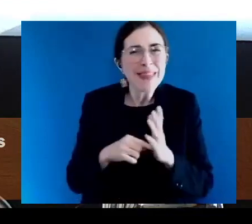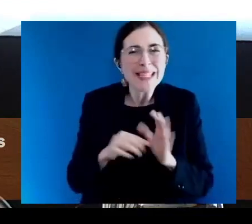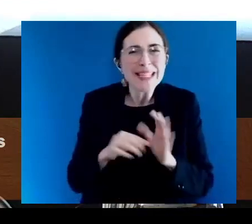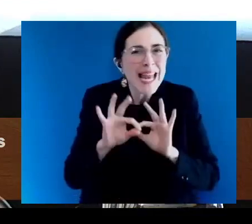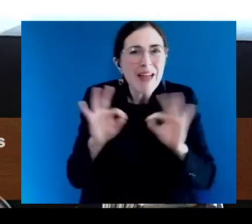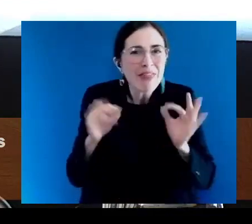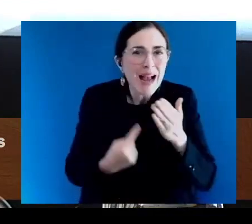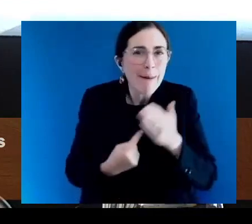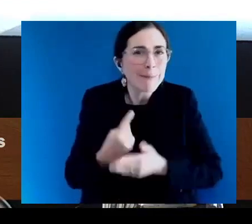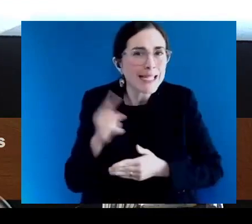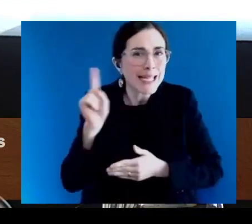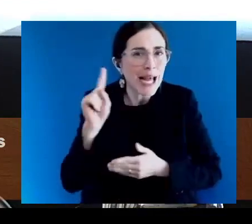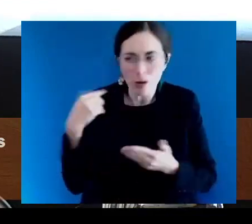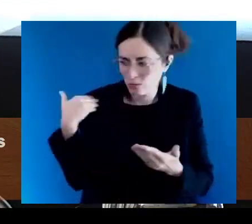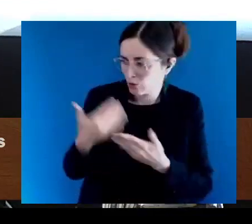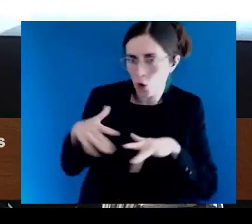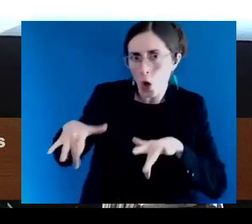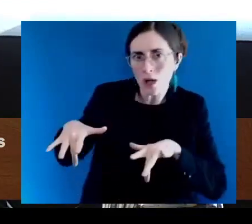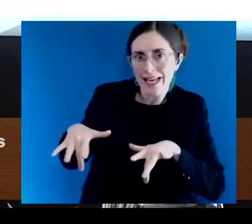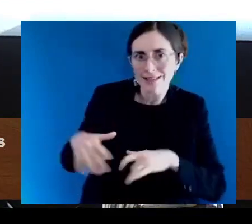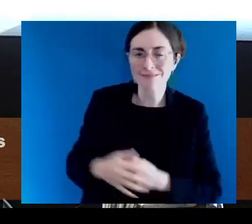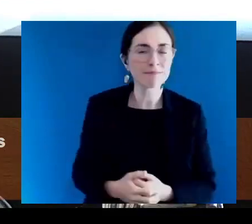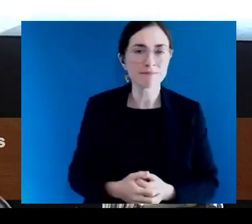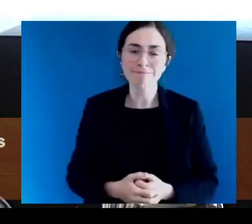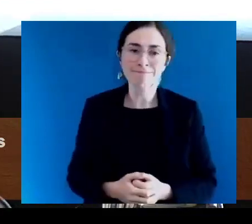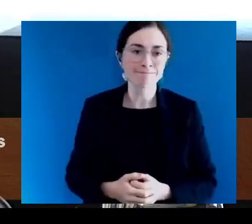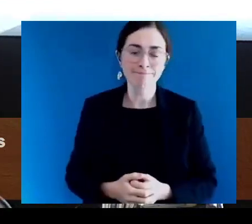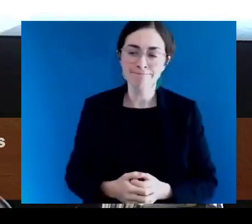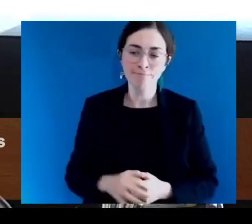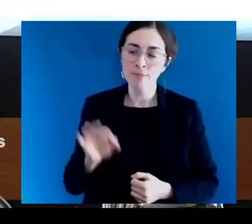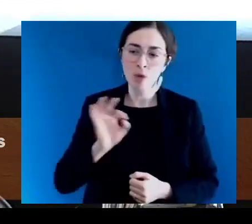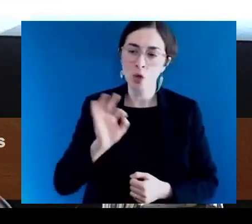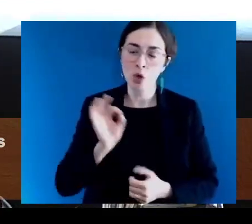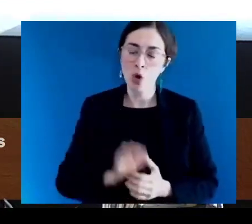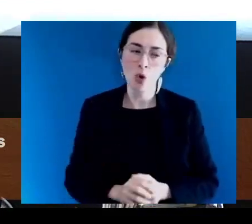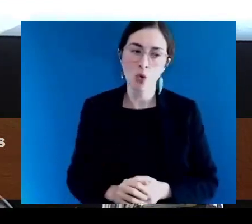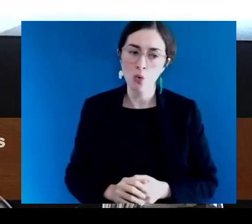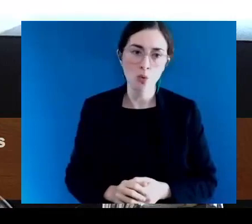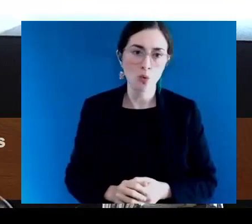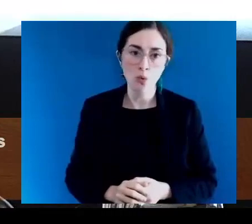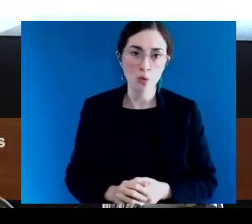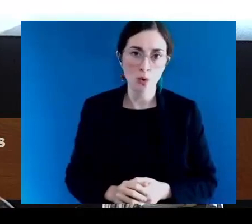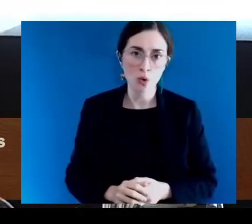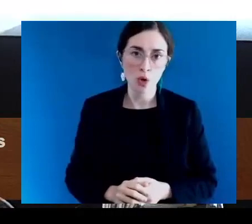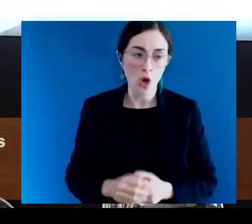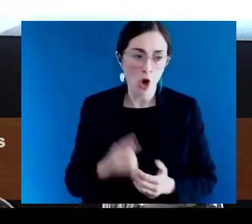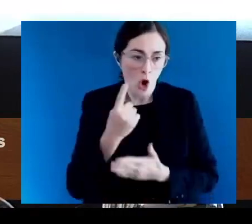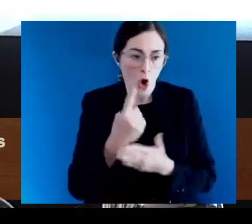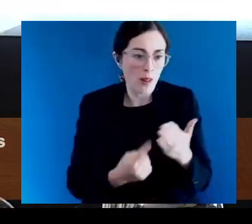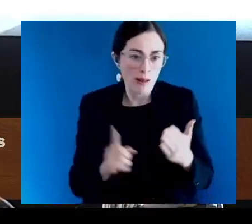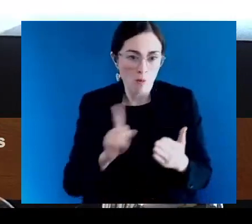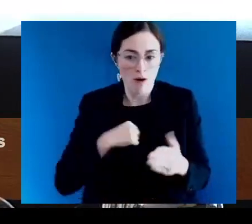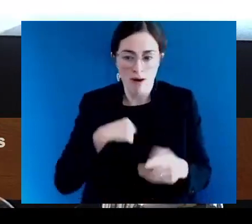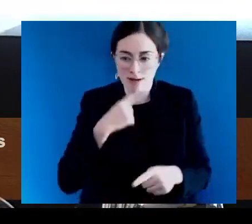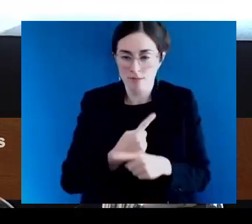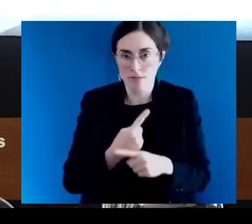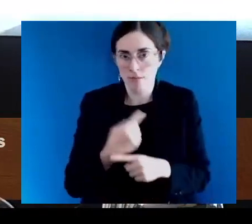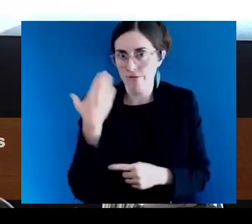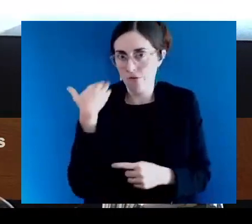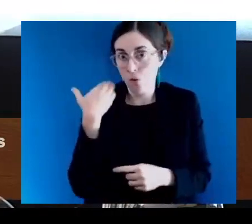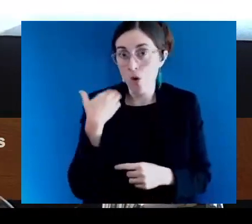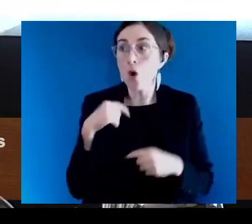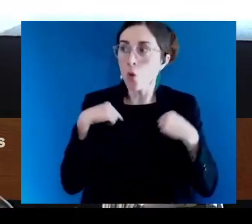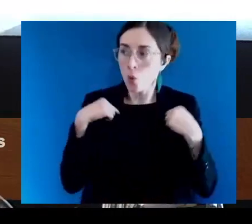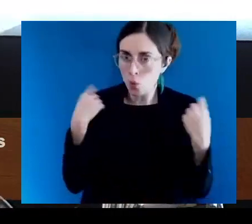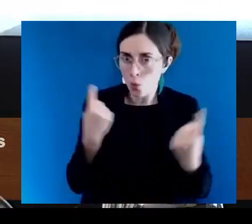No, only to the extent that I've been able to share thus far that we will be developing a critical